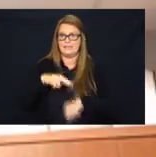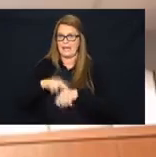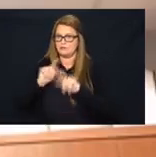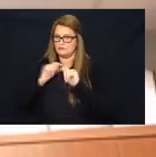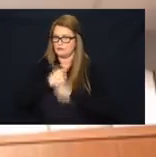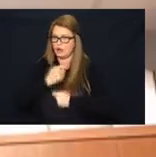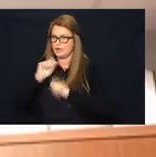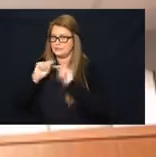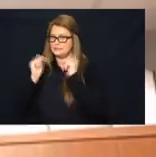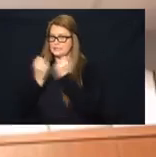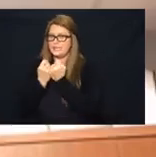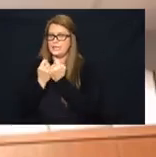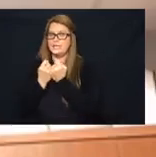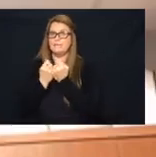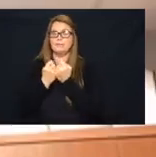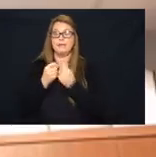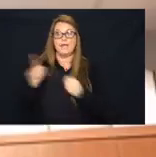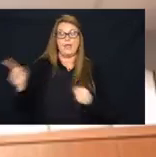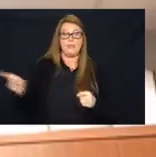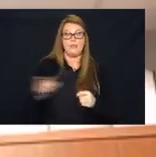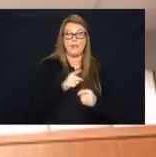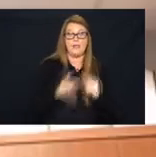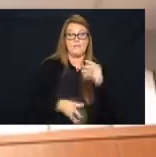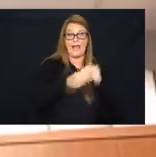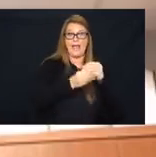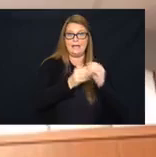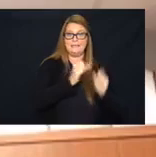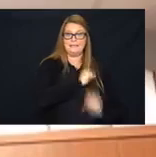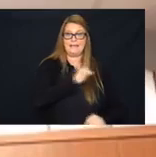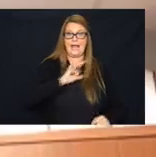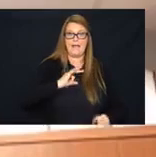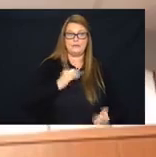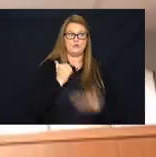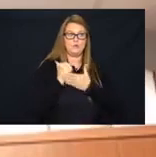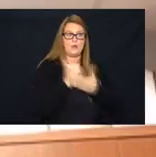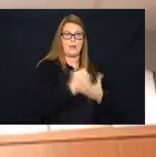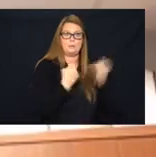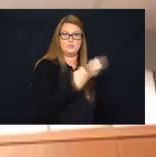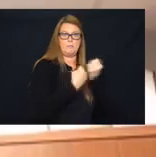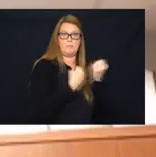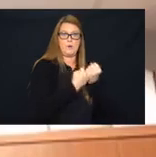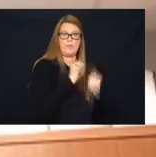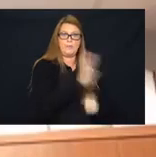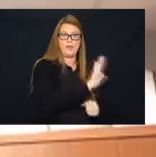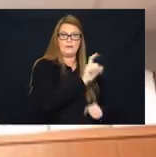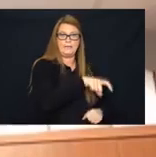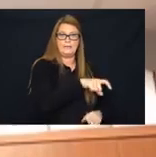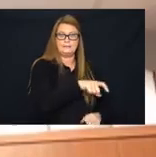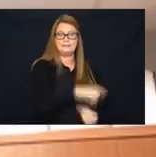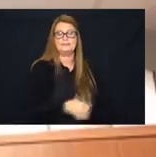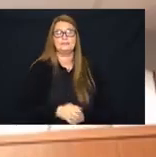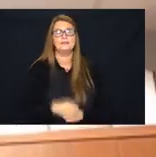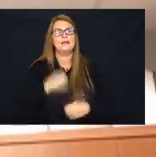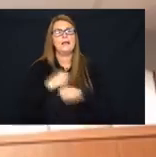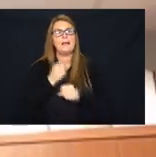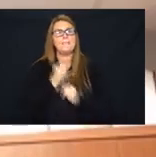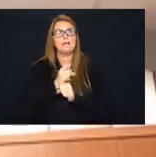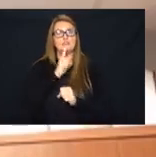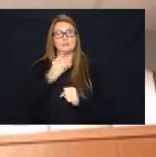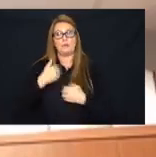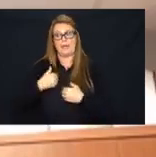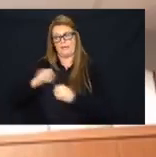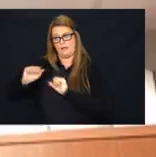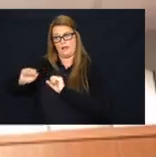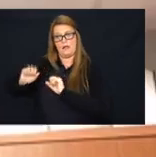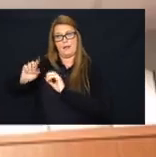team, and the JIADF staff to balance those loads out and make sure we still have reserve